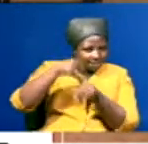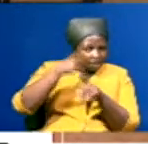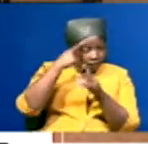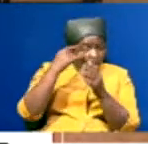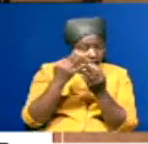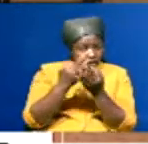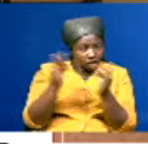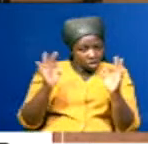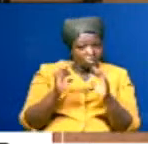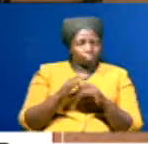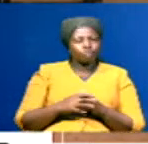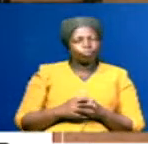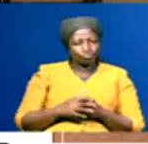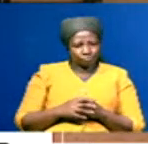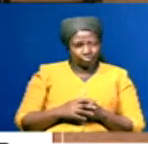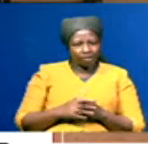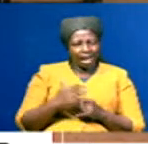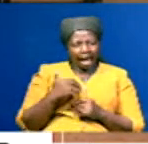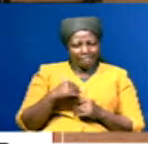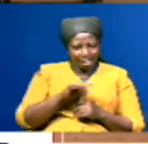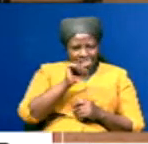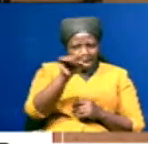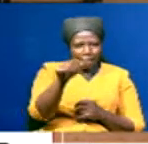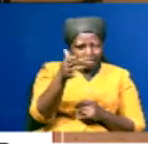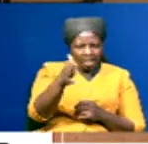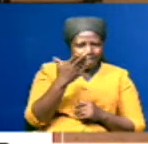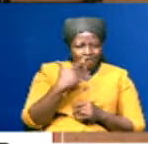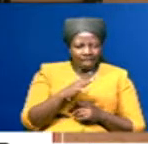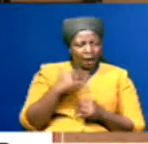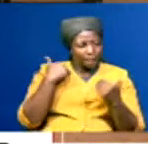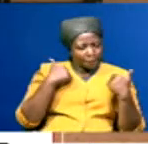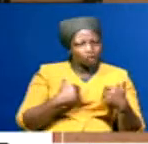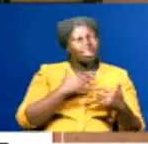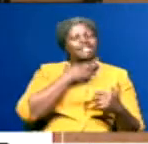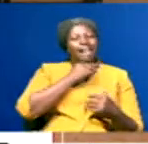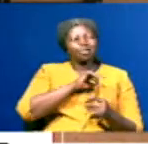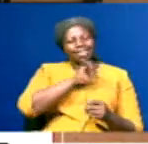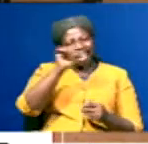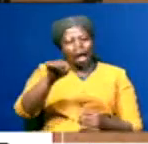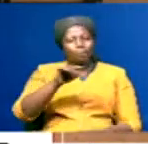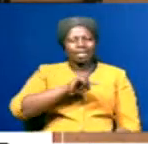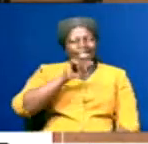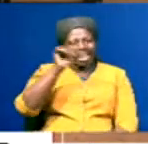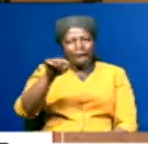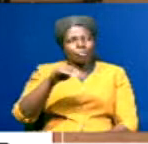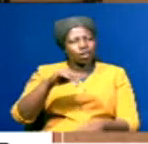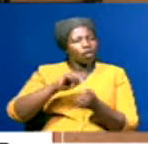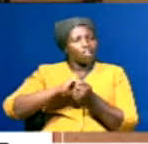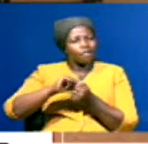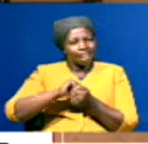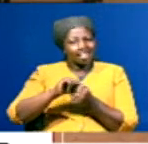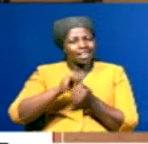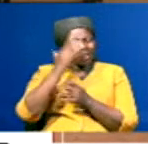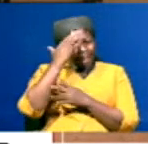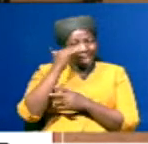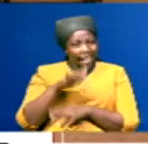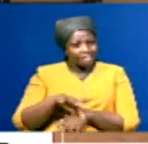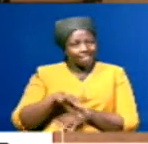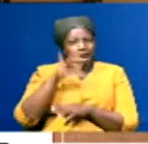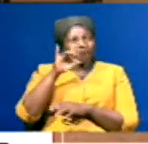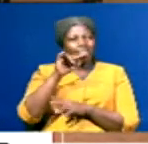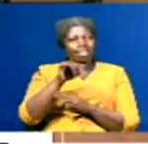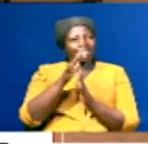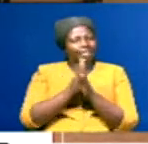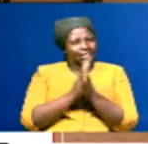And I will go there, and I like to go there on Friday. If I find it interesting, because I wasn't